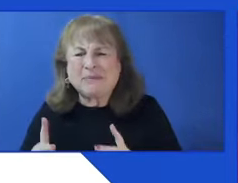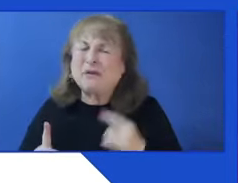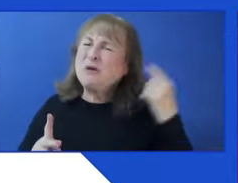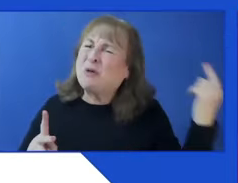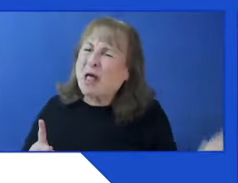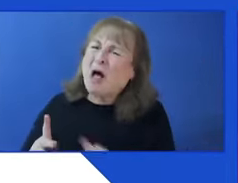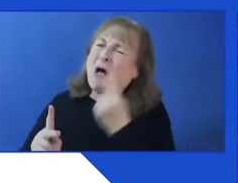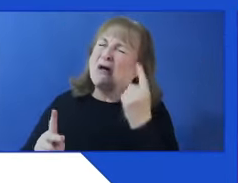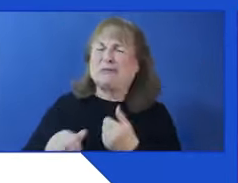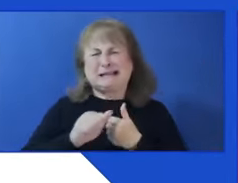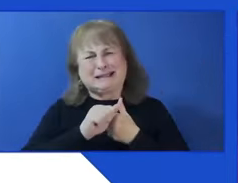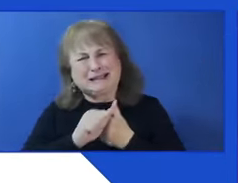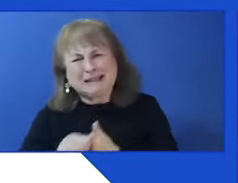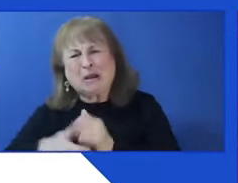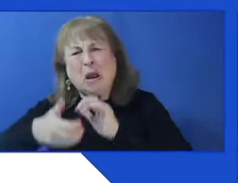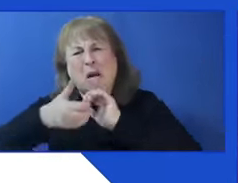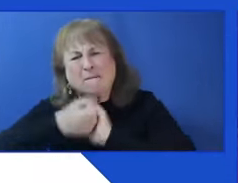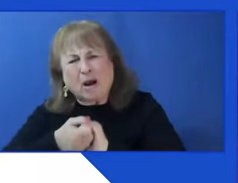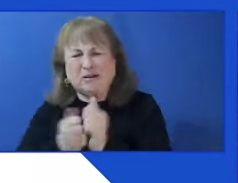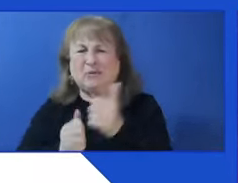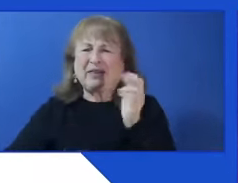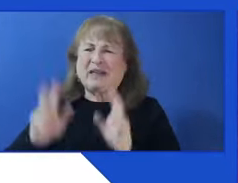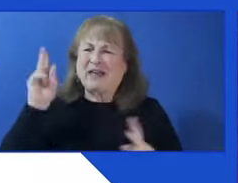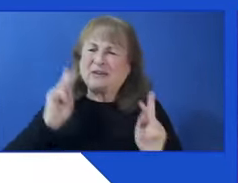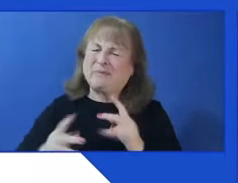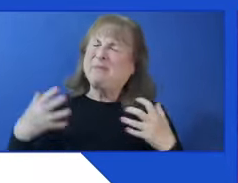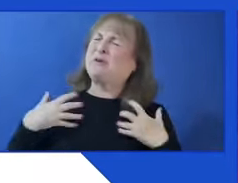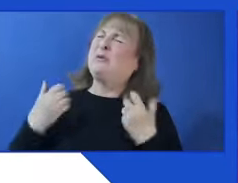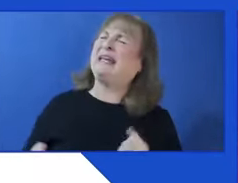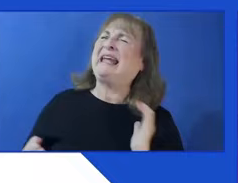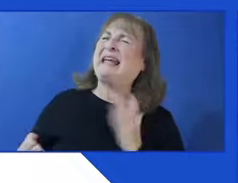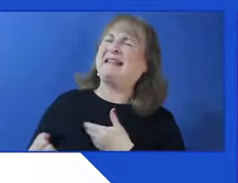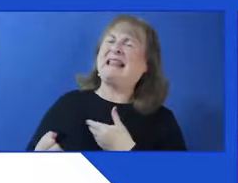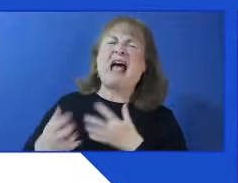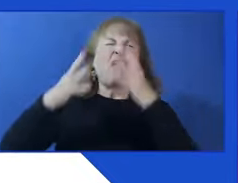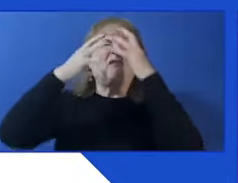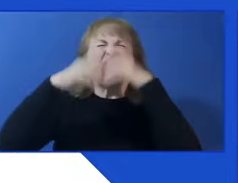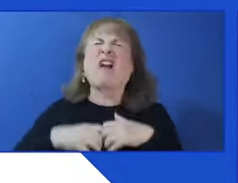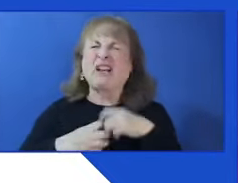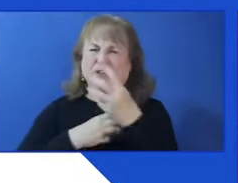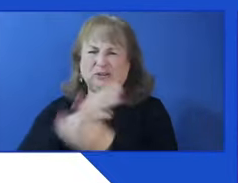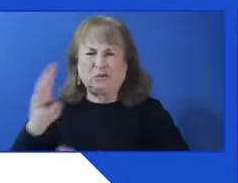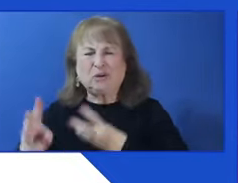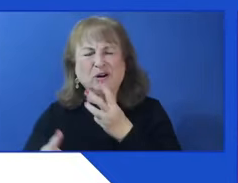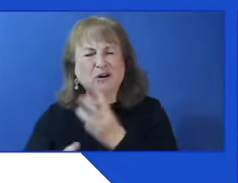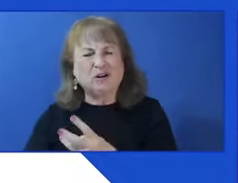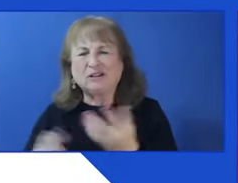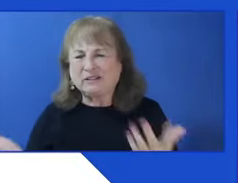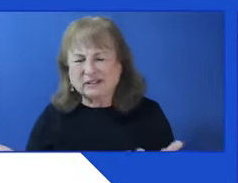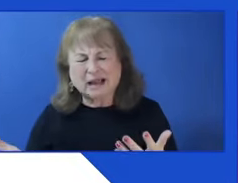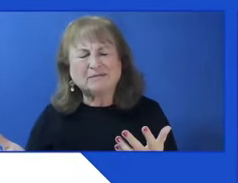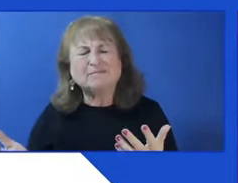seek to partner with others to heal our fractured world.